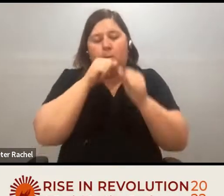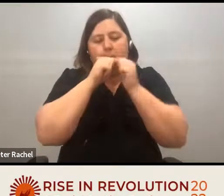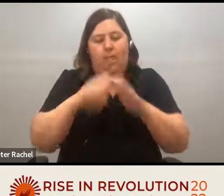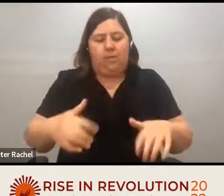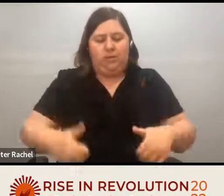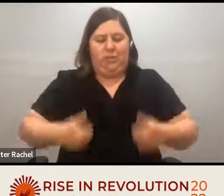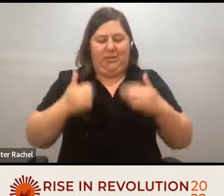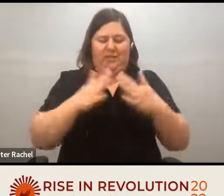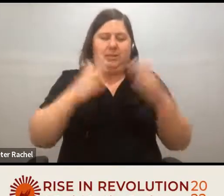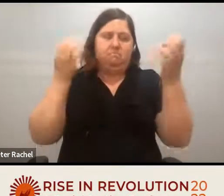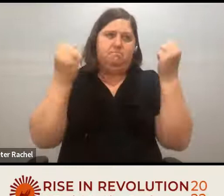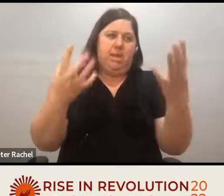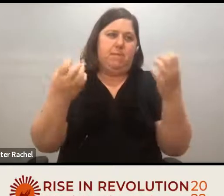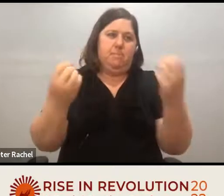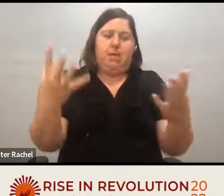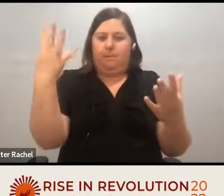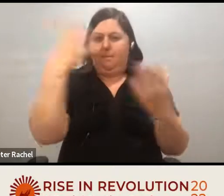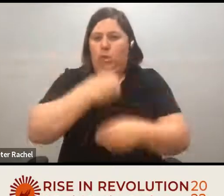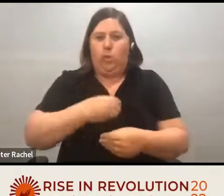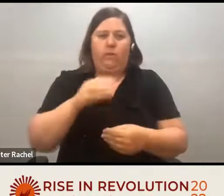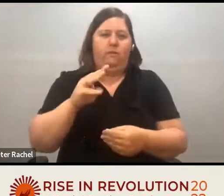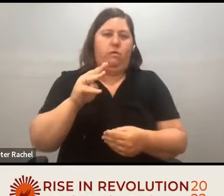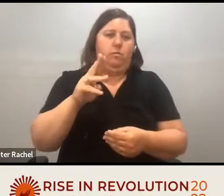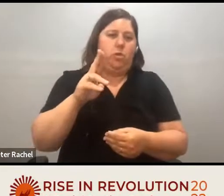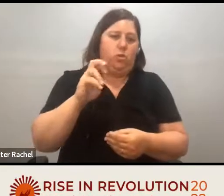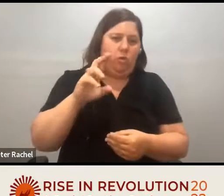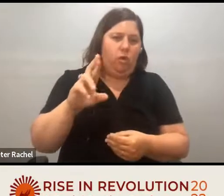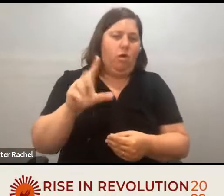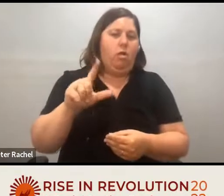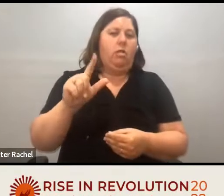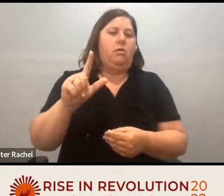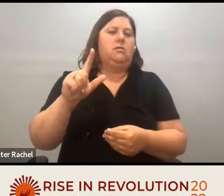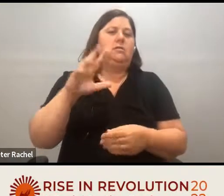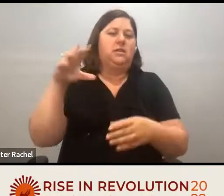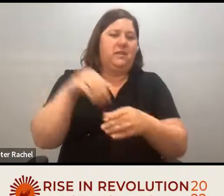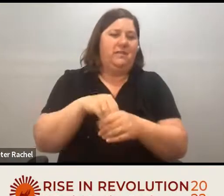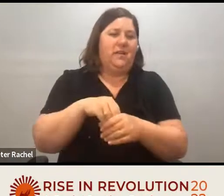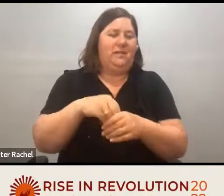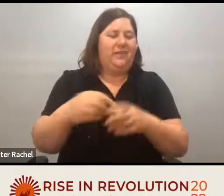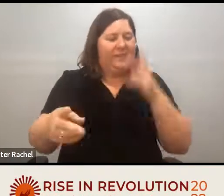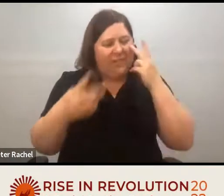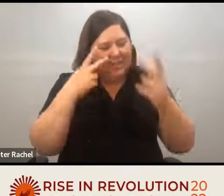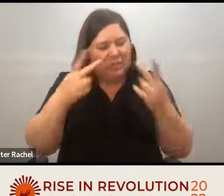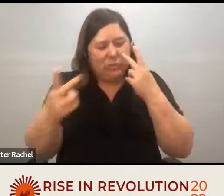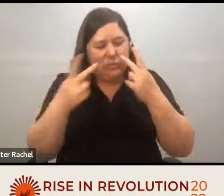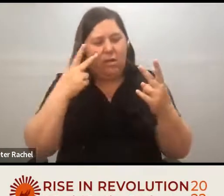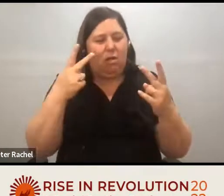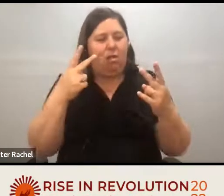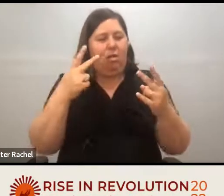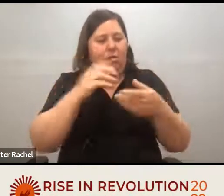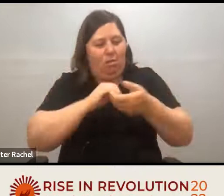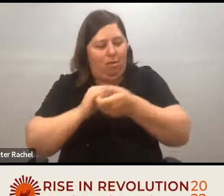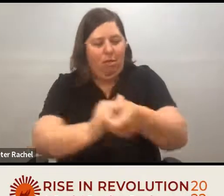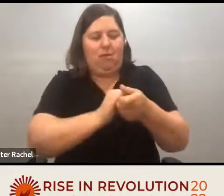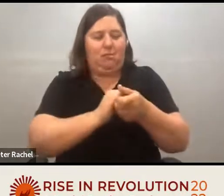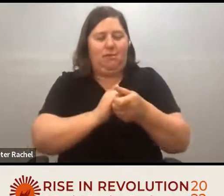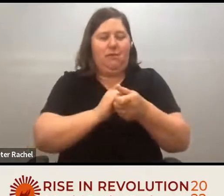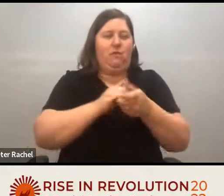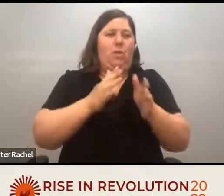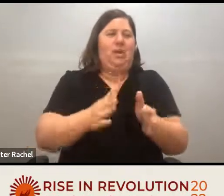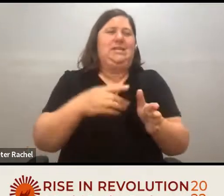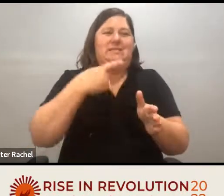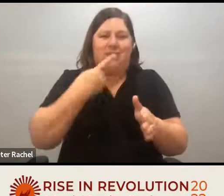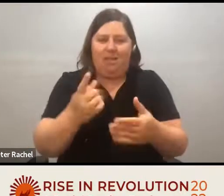many beautiful murals, and Sogorea Te has been collaborating on murals and visual collective ways to kind of like tell a